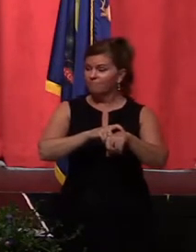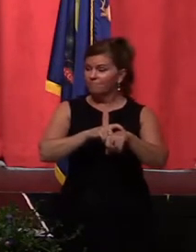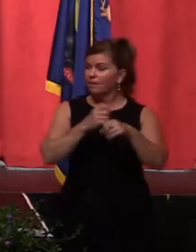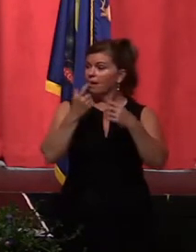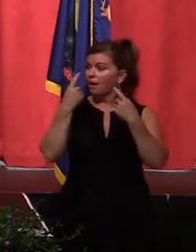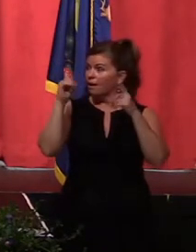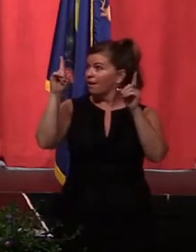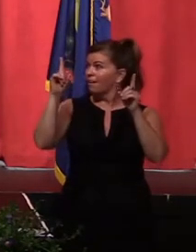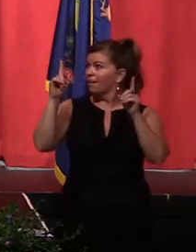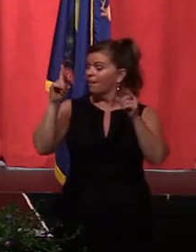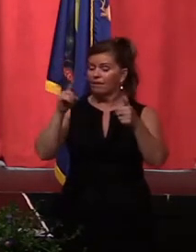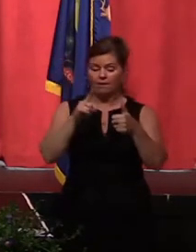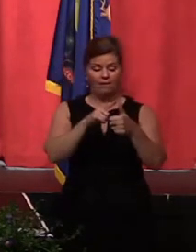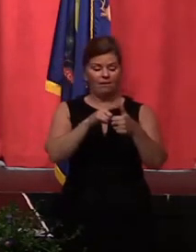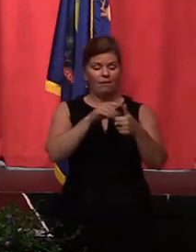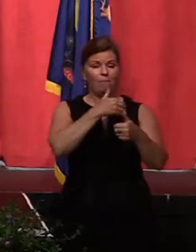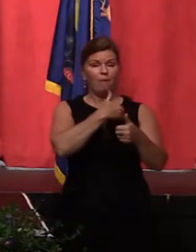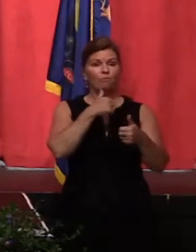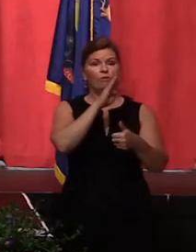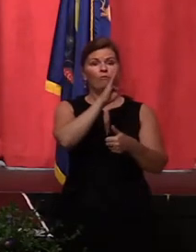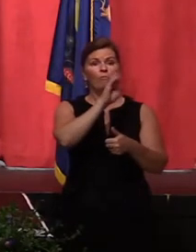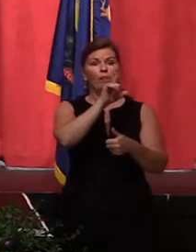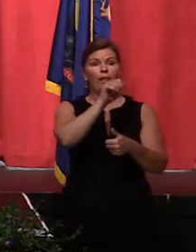she's a member of BLAM.